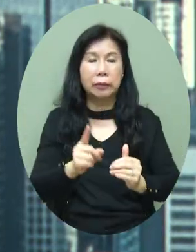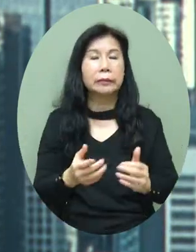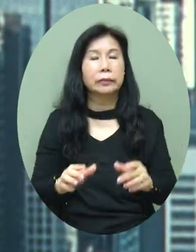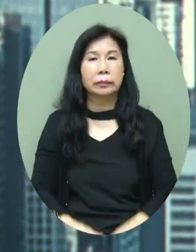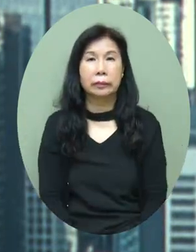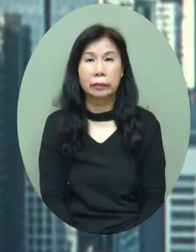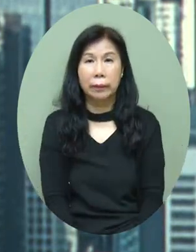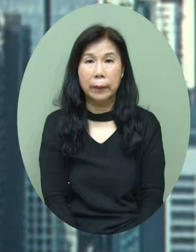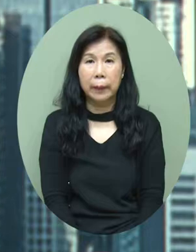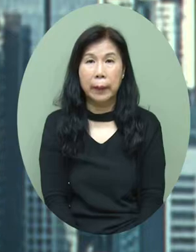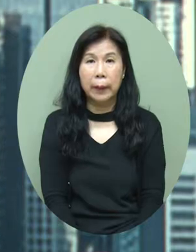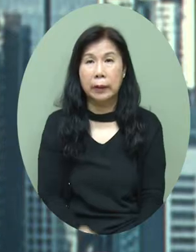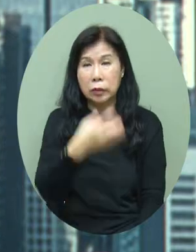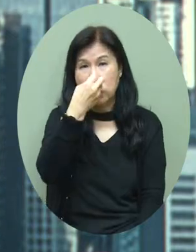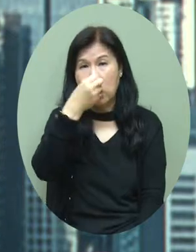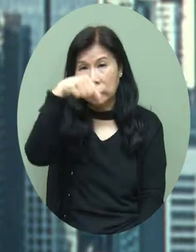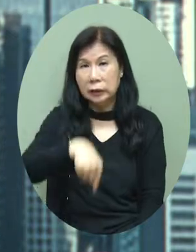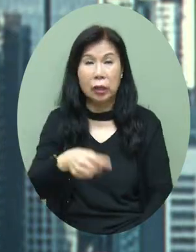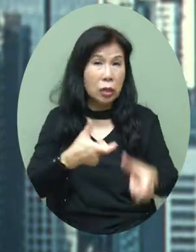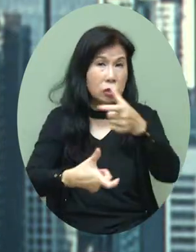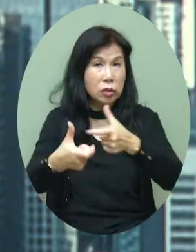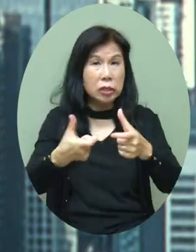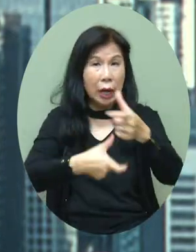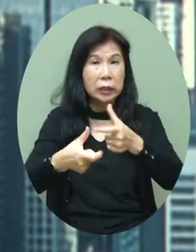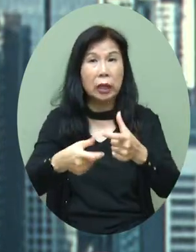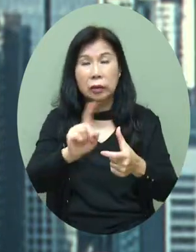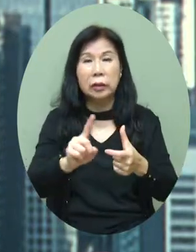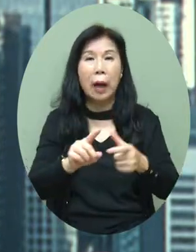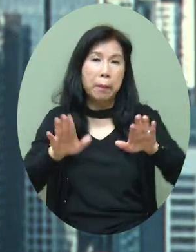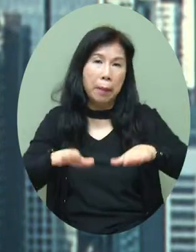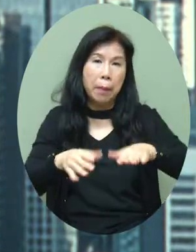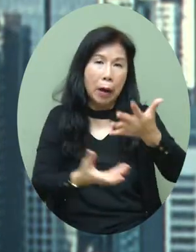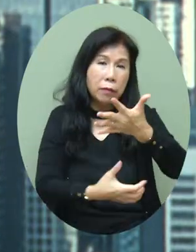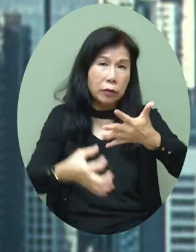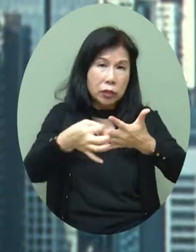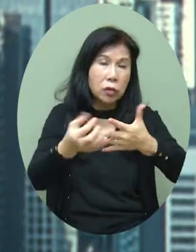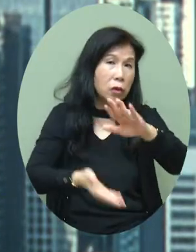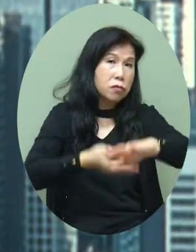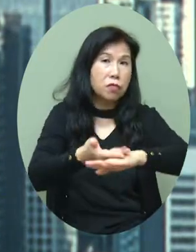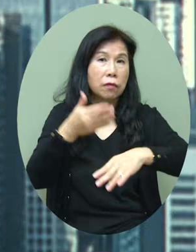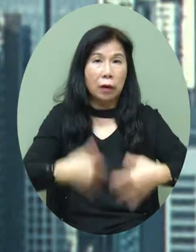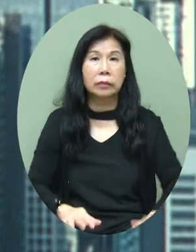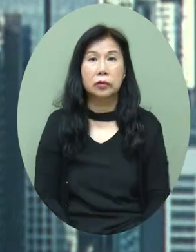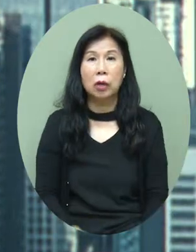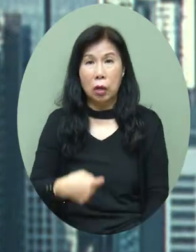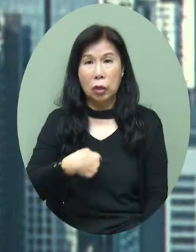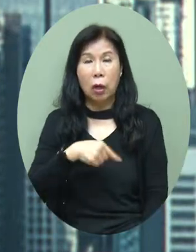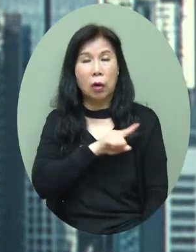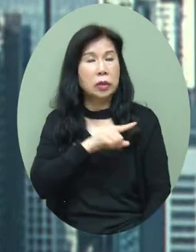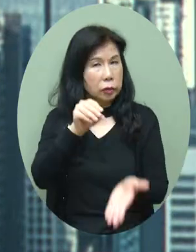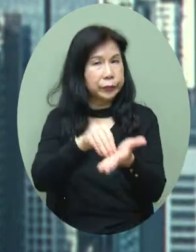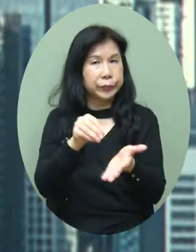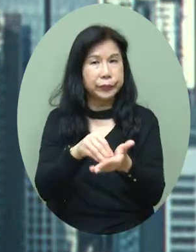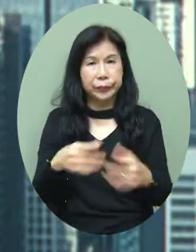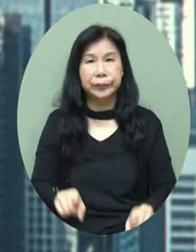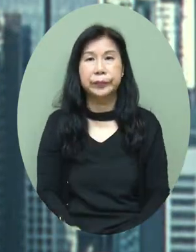Kong's economy is recovering, and Hong Kong is progressing on a recovery path, I'm sure our civil service colleagues, as both civil servants and as